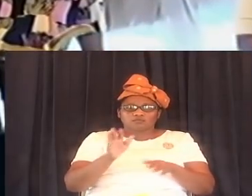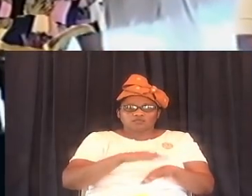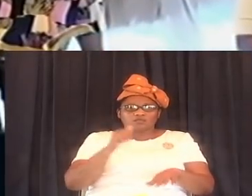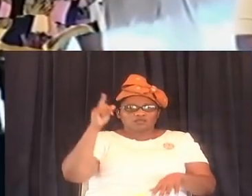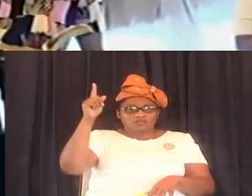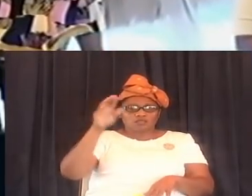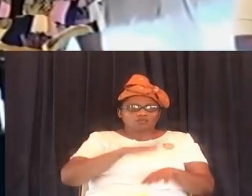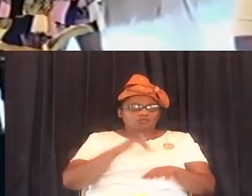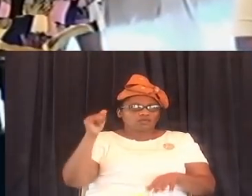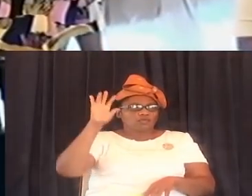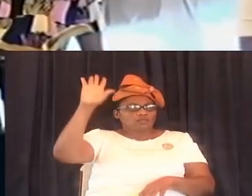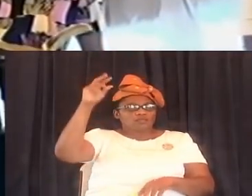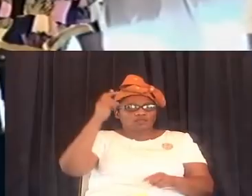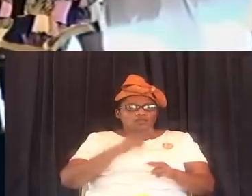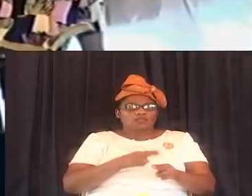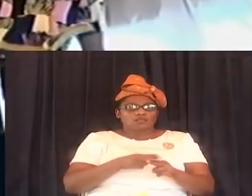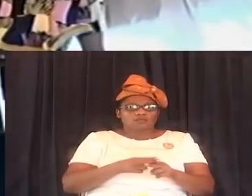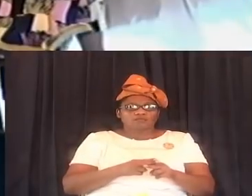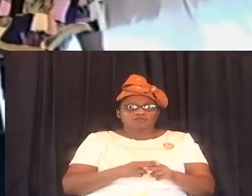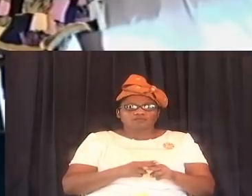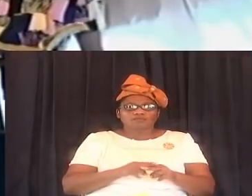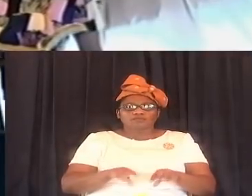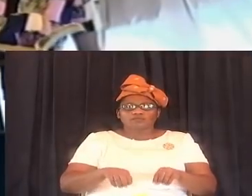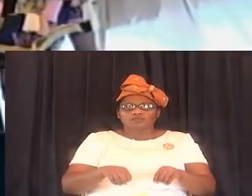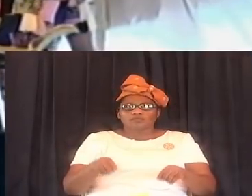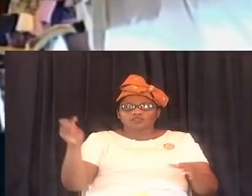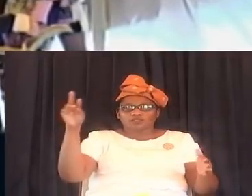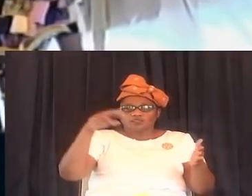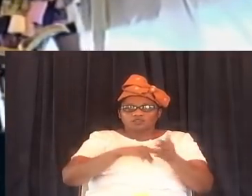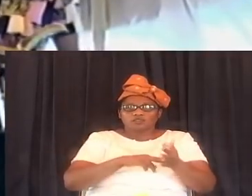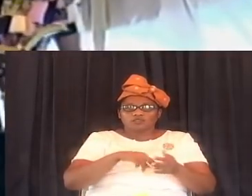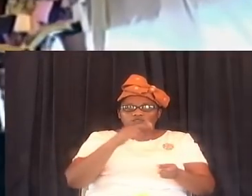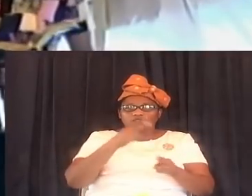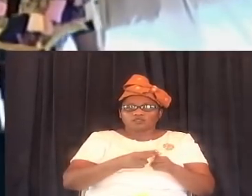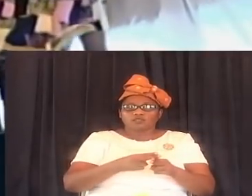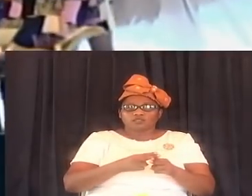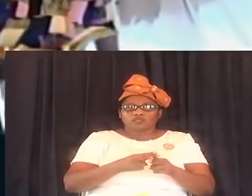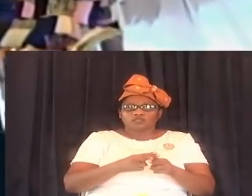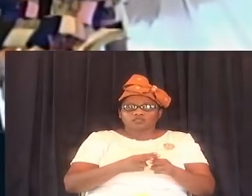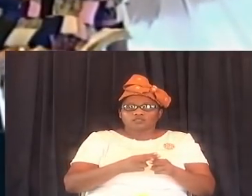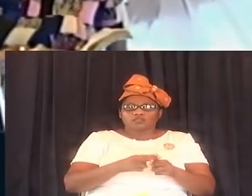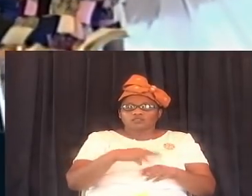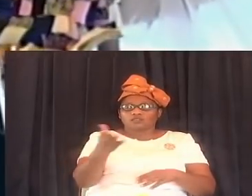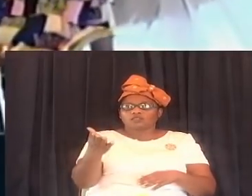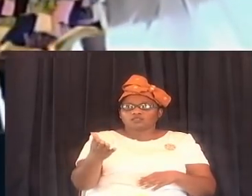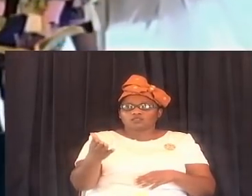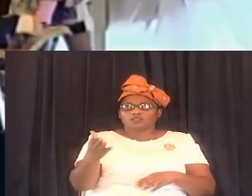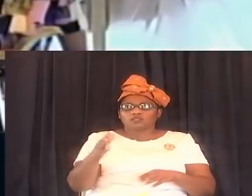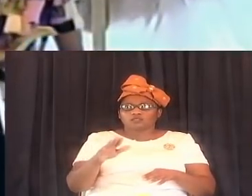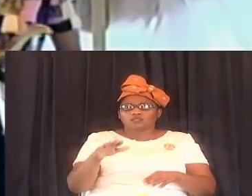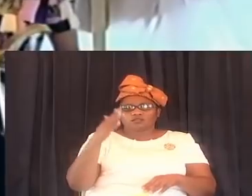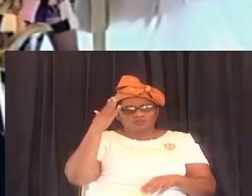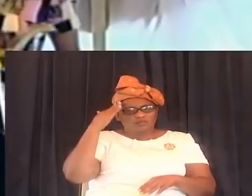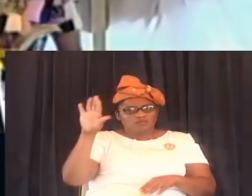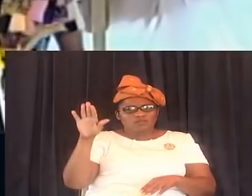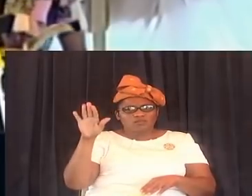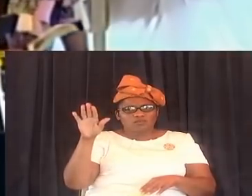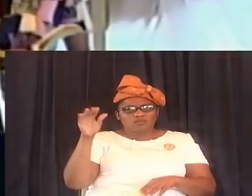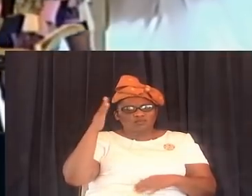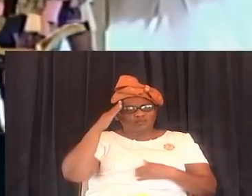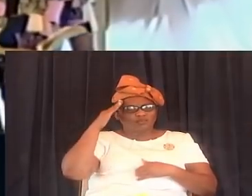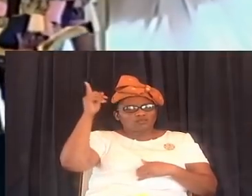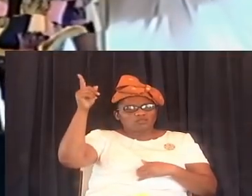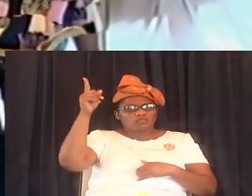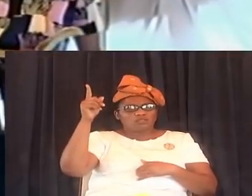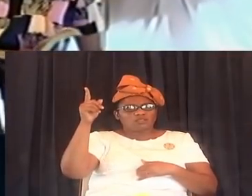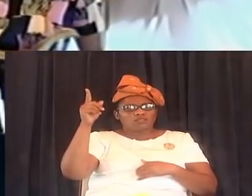name. I have surnamed thee, though thou hast not known me. I am the Lord, and